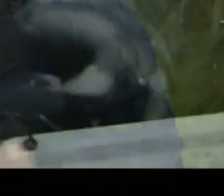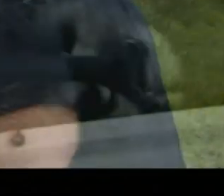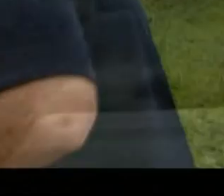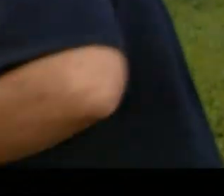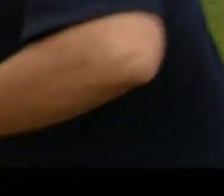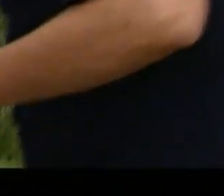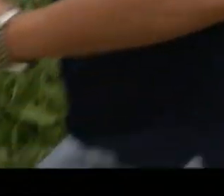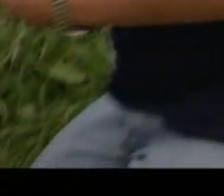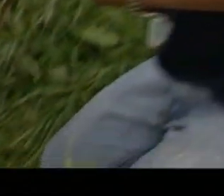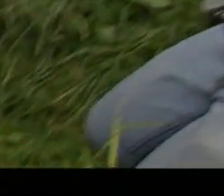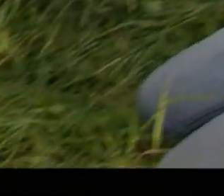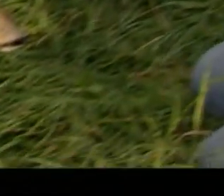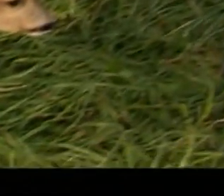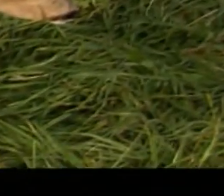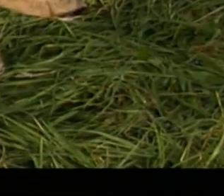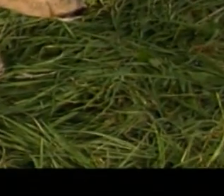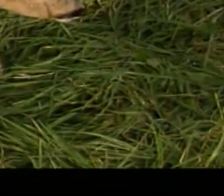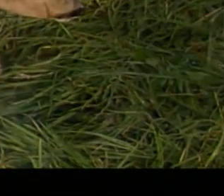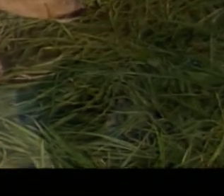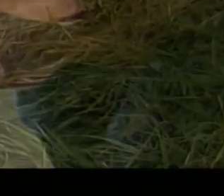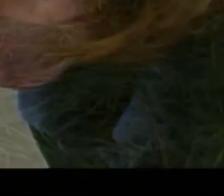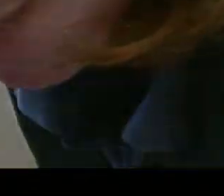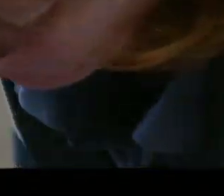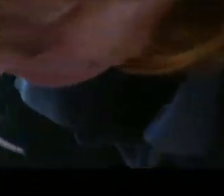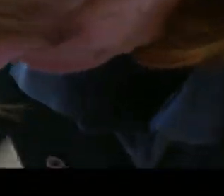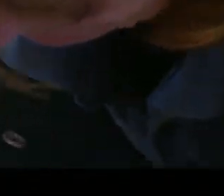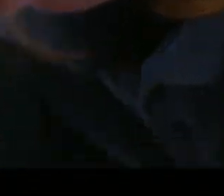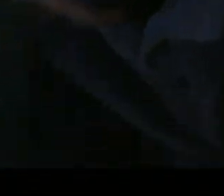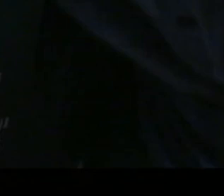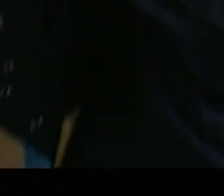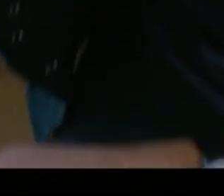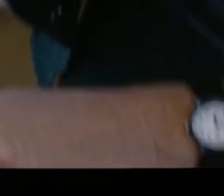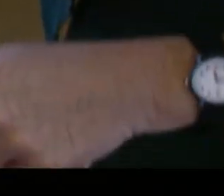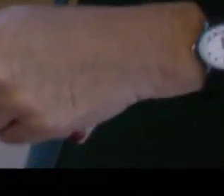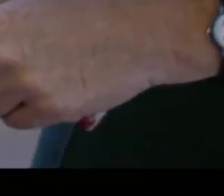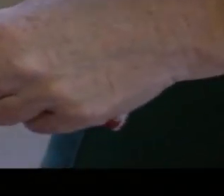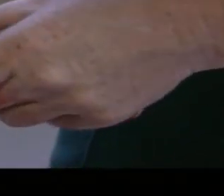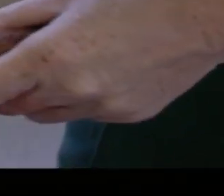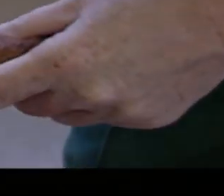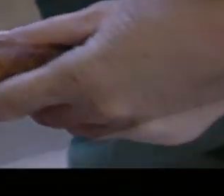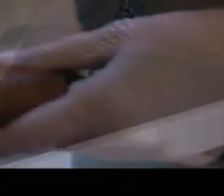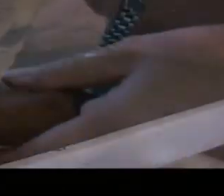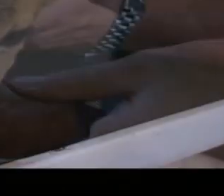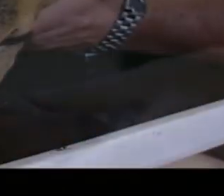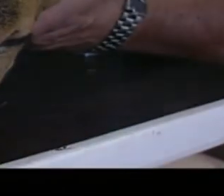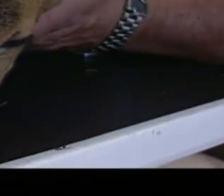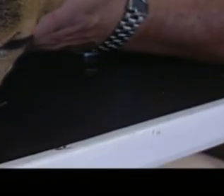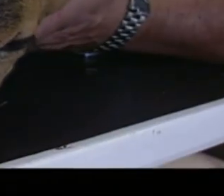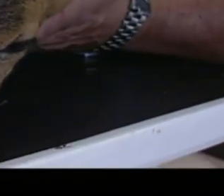my hands. And I'll take it away, all this pain that